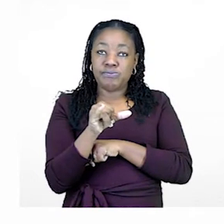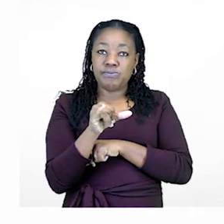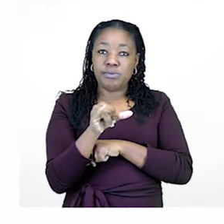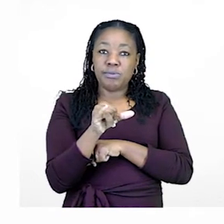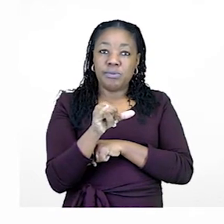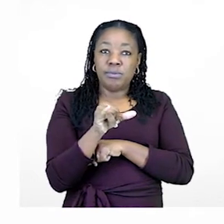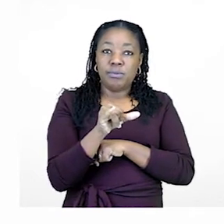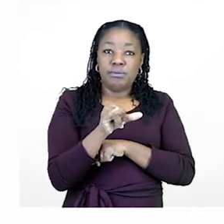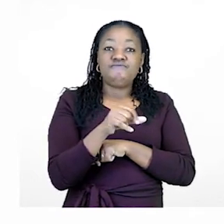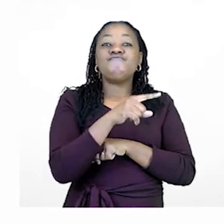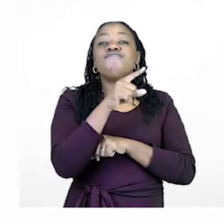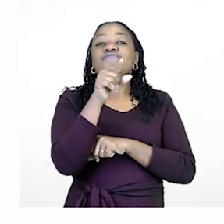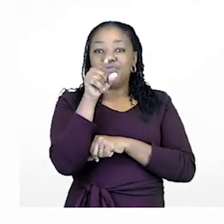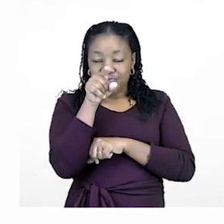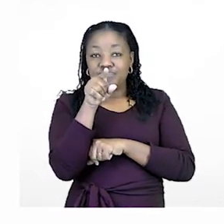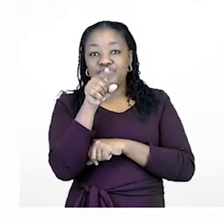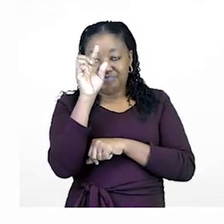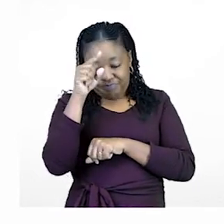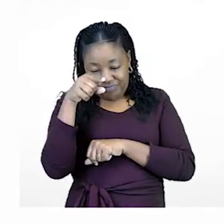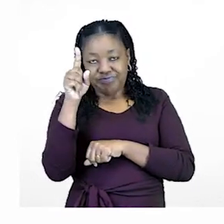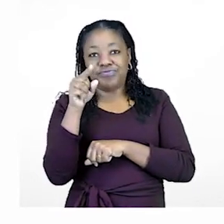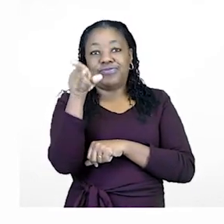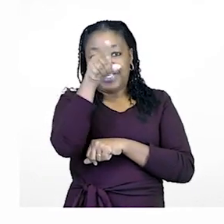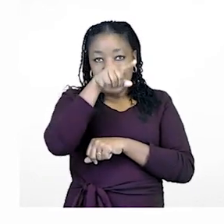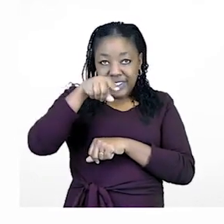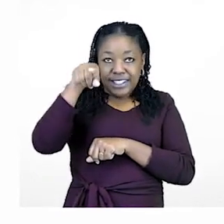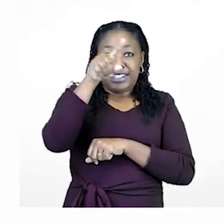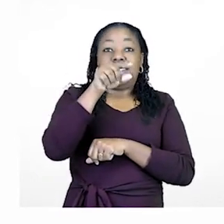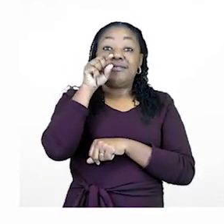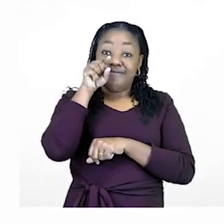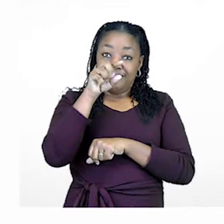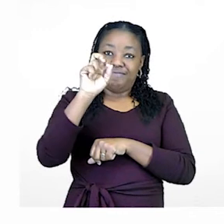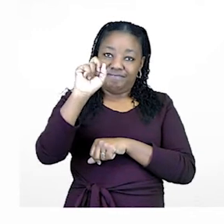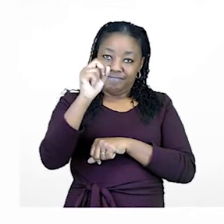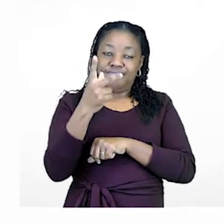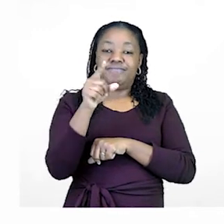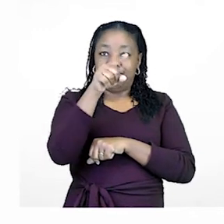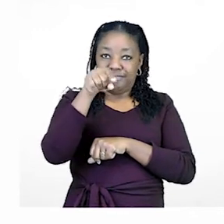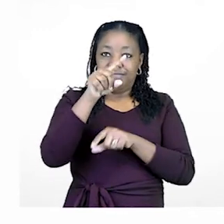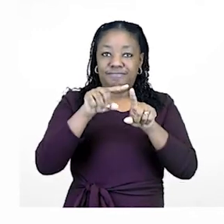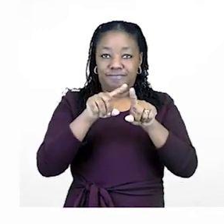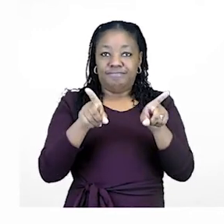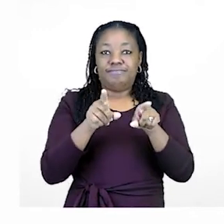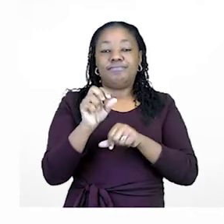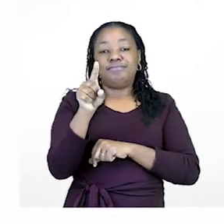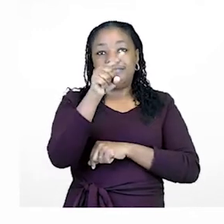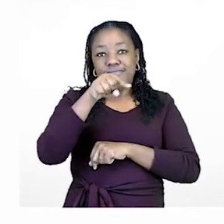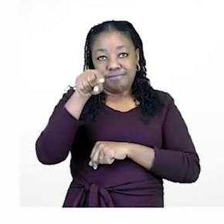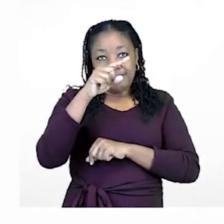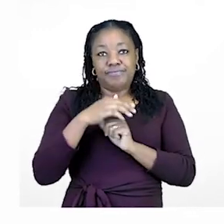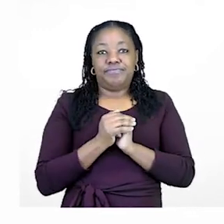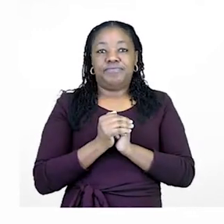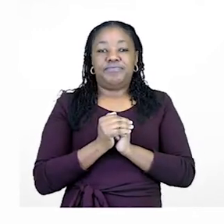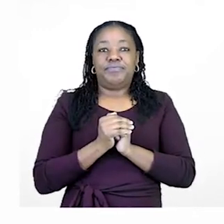Yes, that is correct. I would like you to please circle that star. The